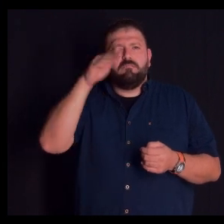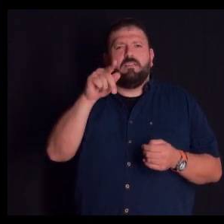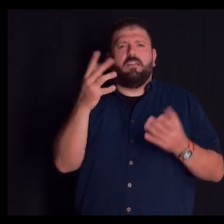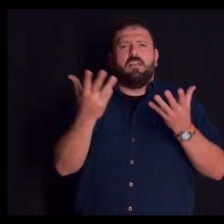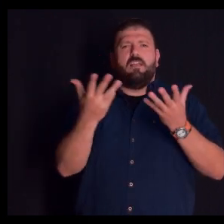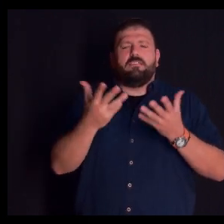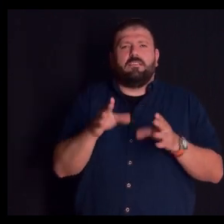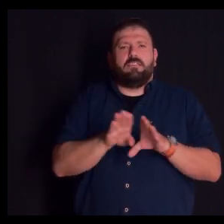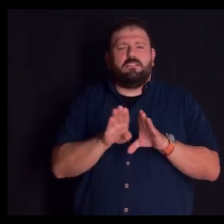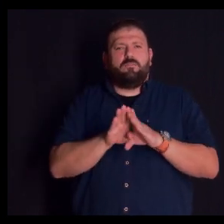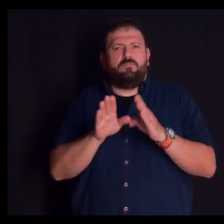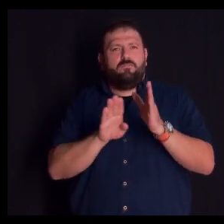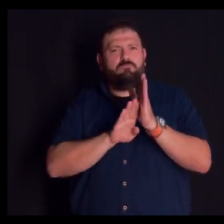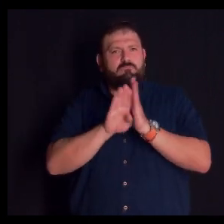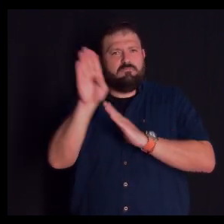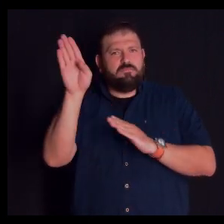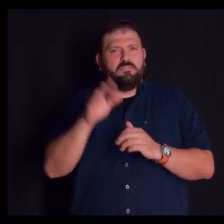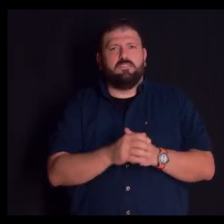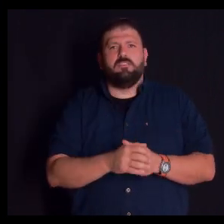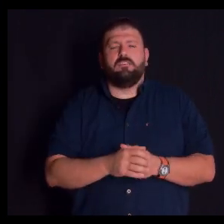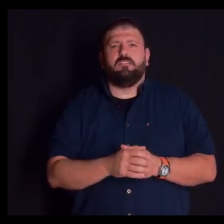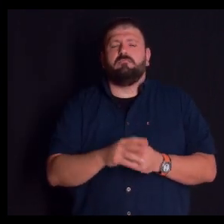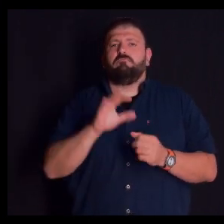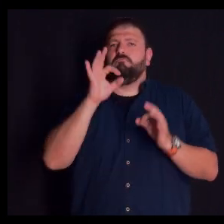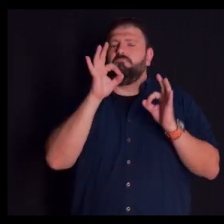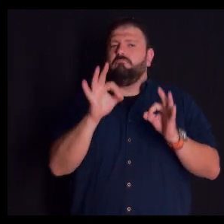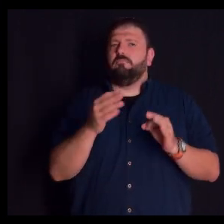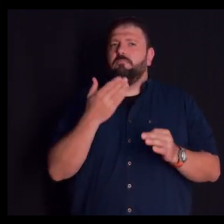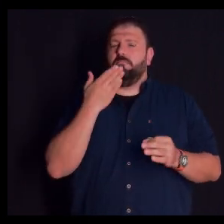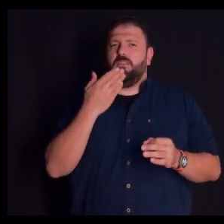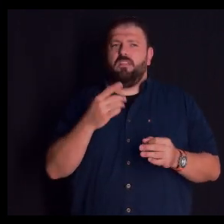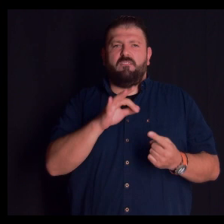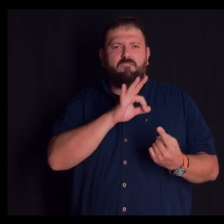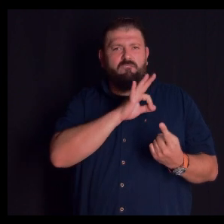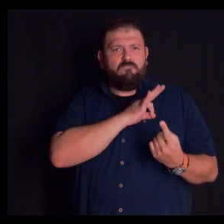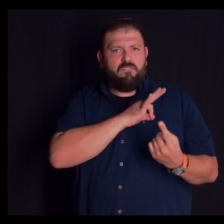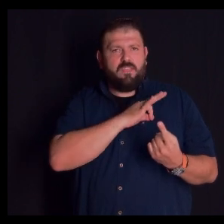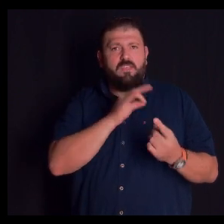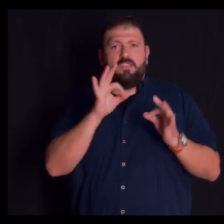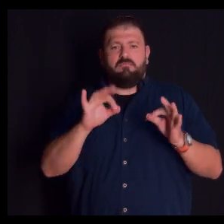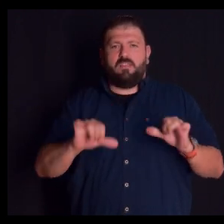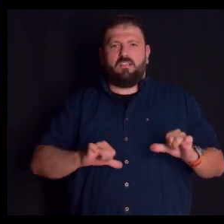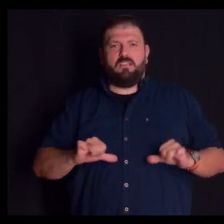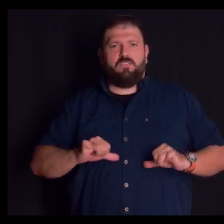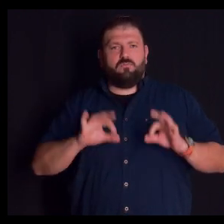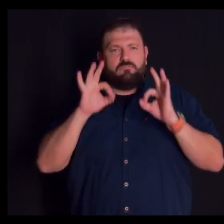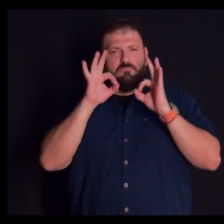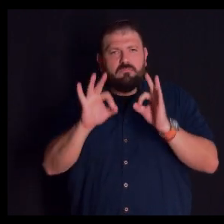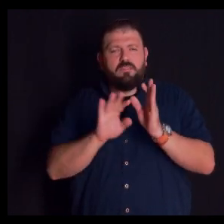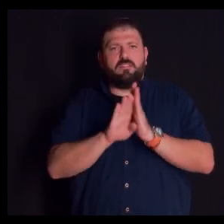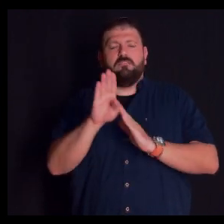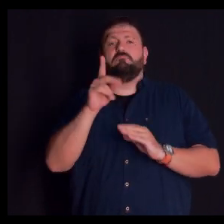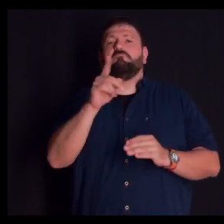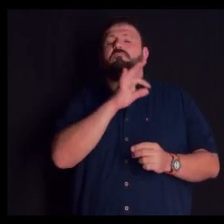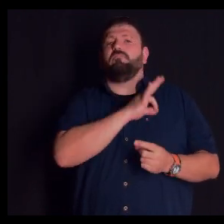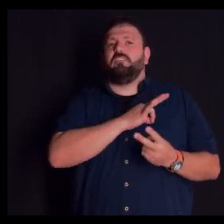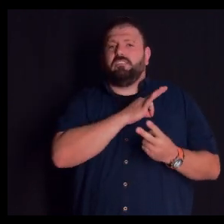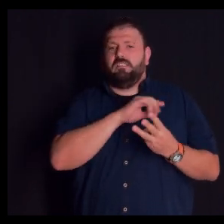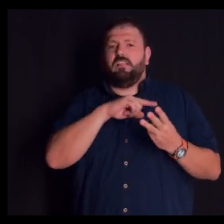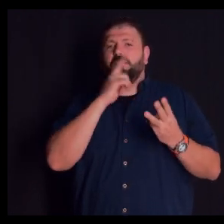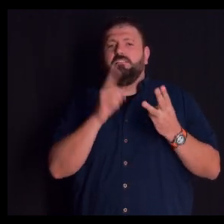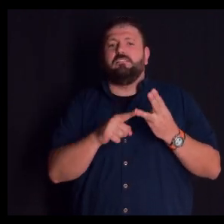that you think makes you unstoppable? Attitude, faith. Attitude and faith.